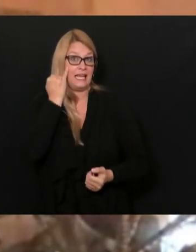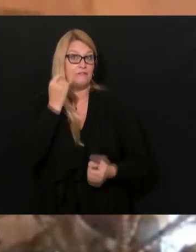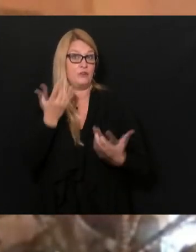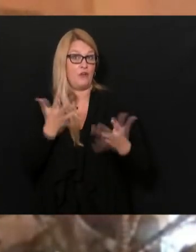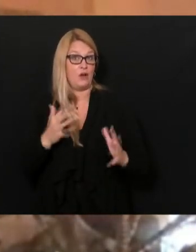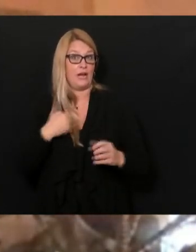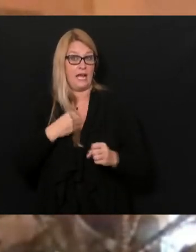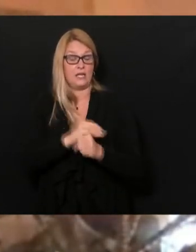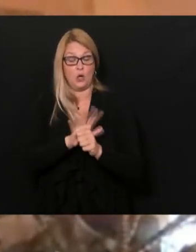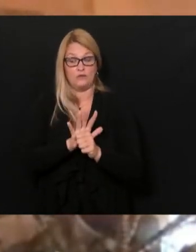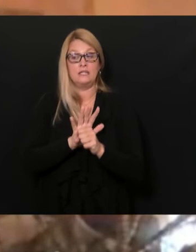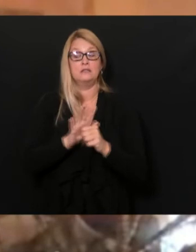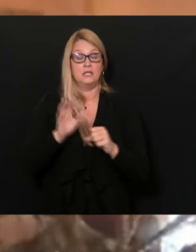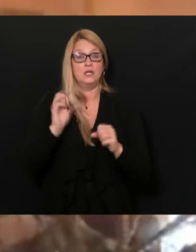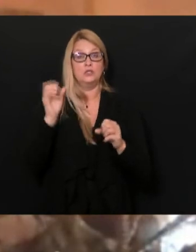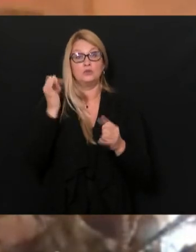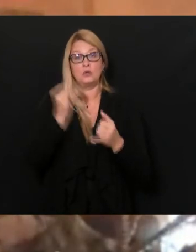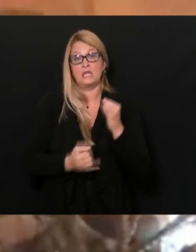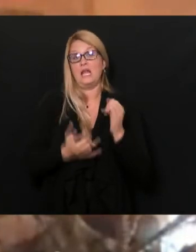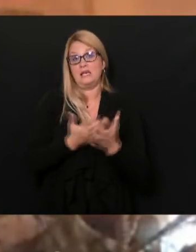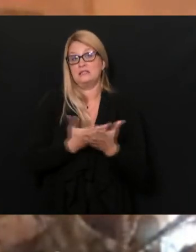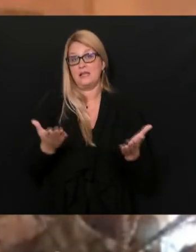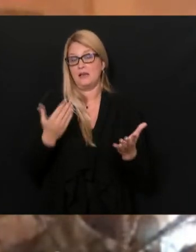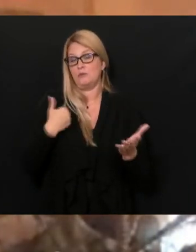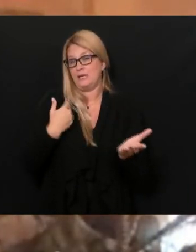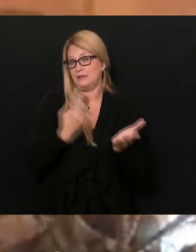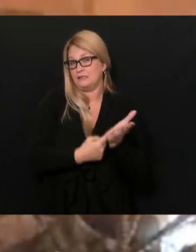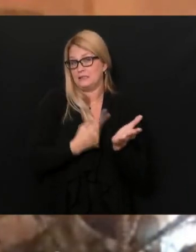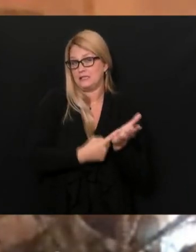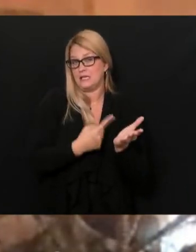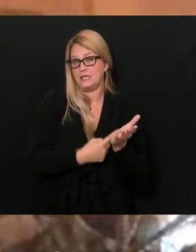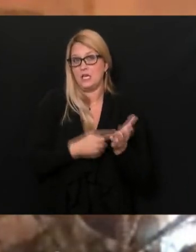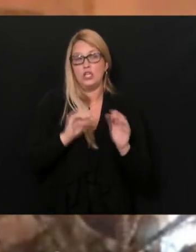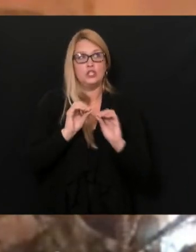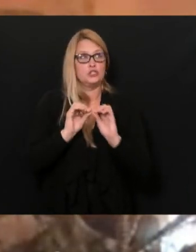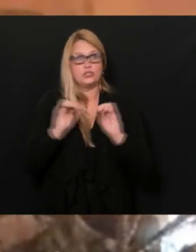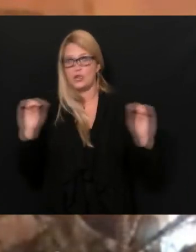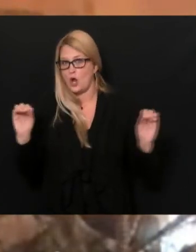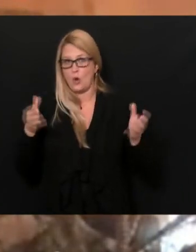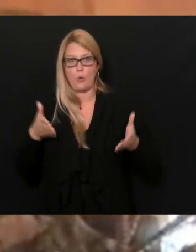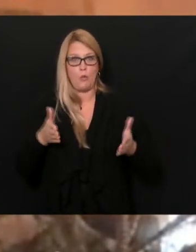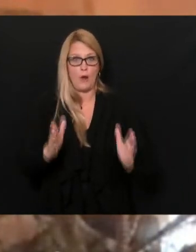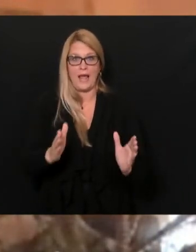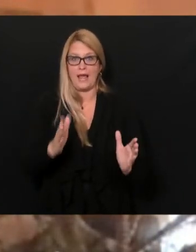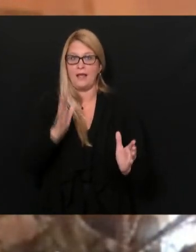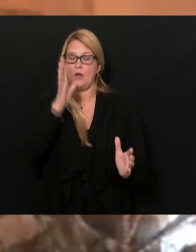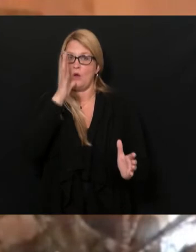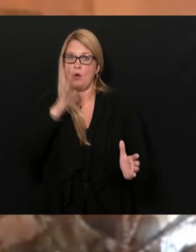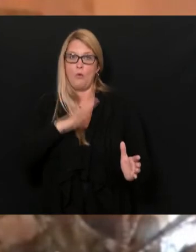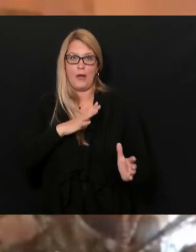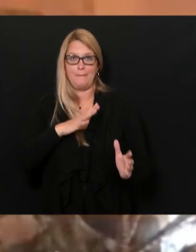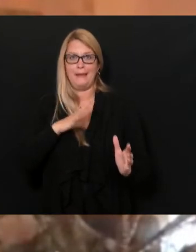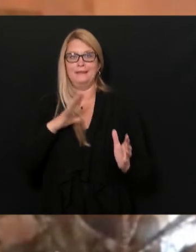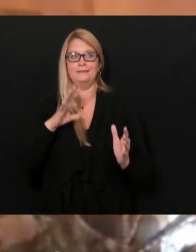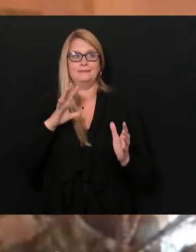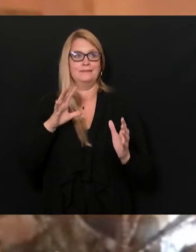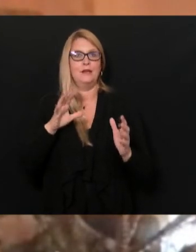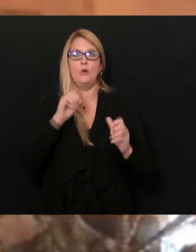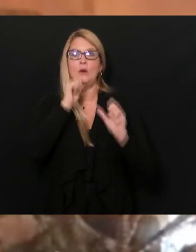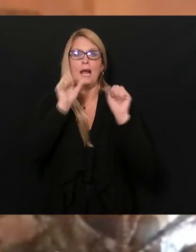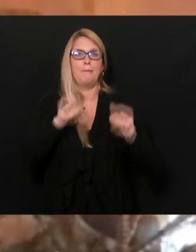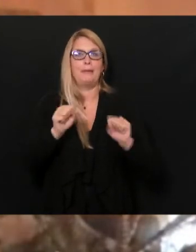the last thing that we've talked about is that there is no way that women can be sterile from getting the vaccine.